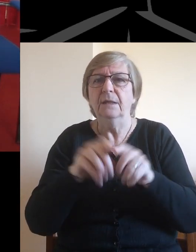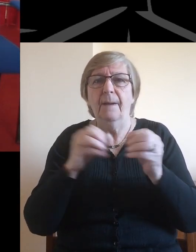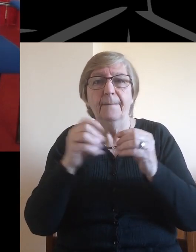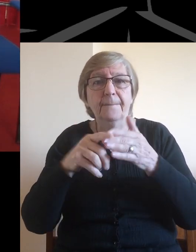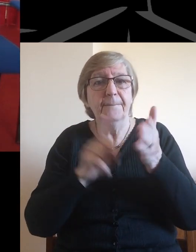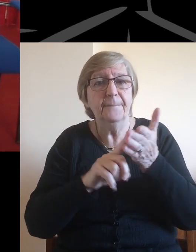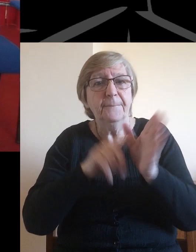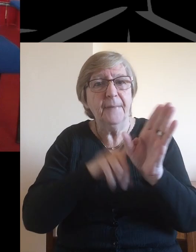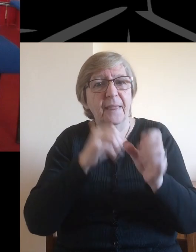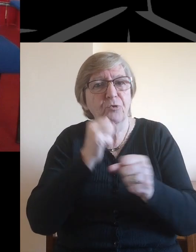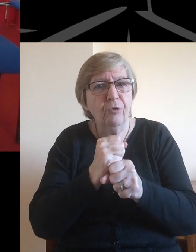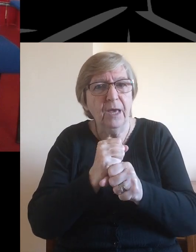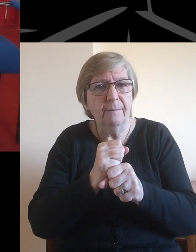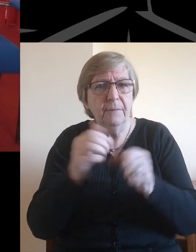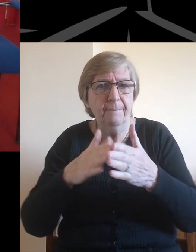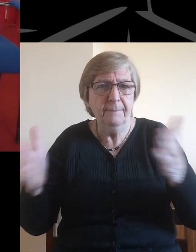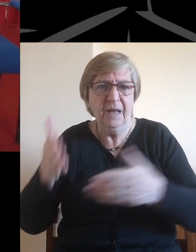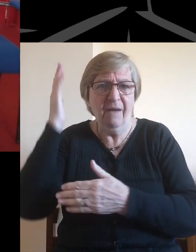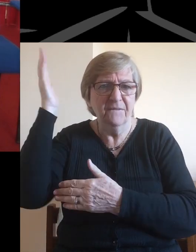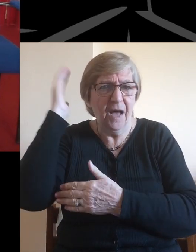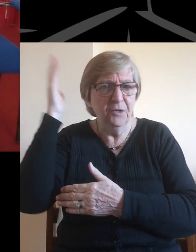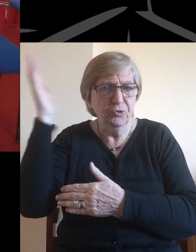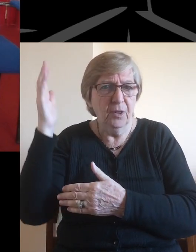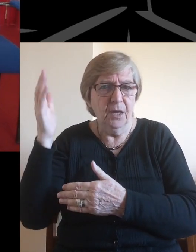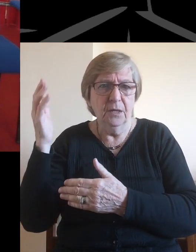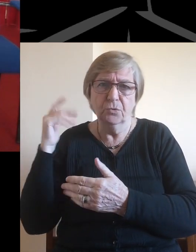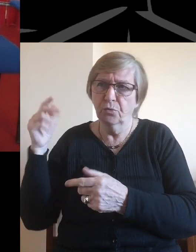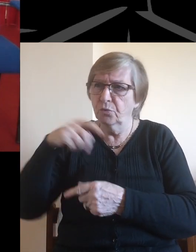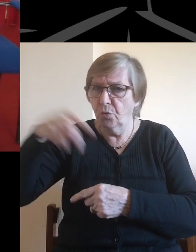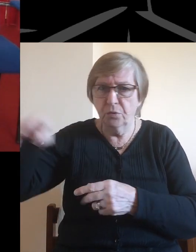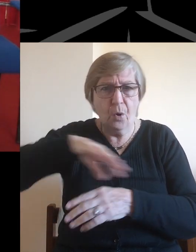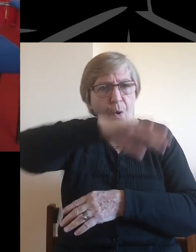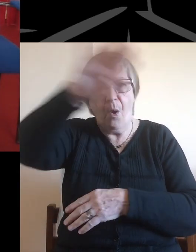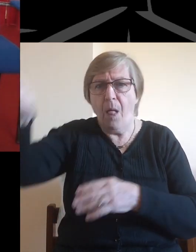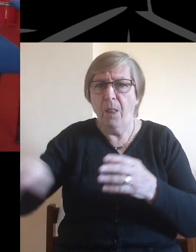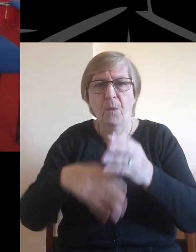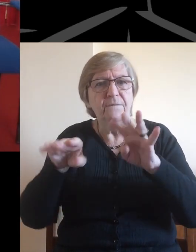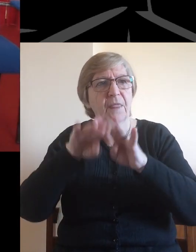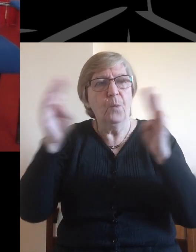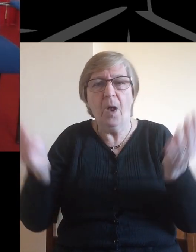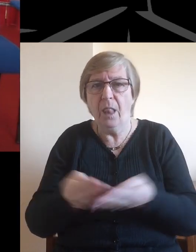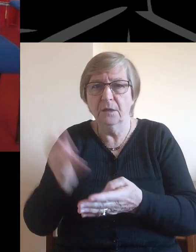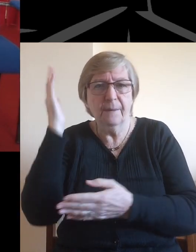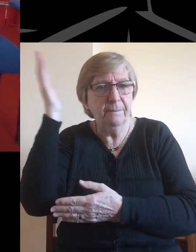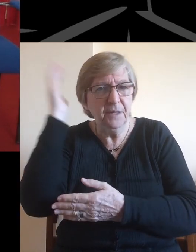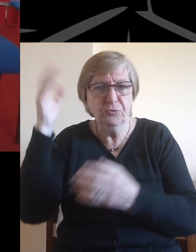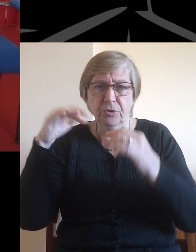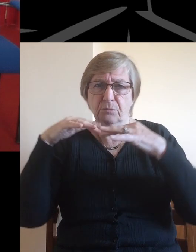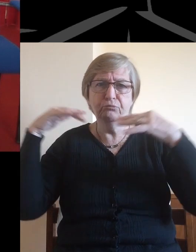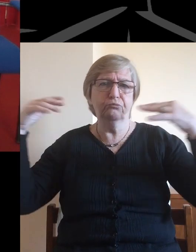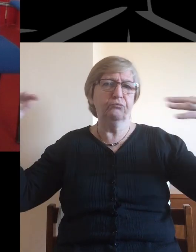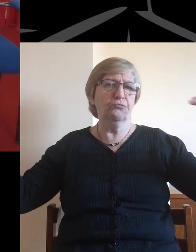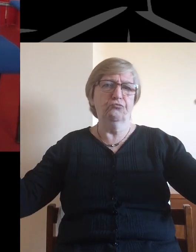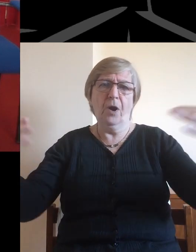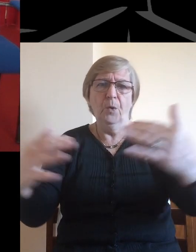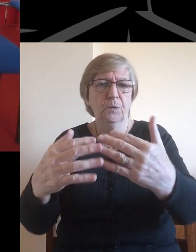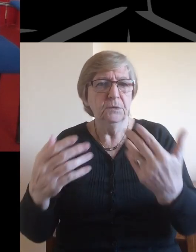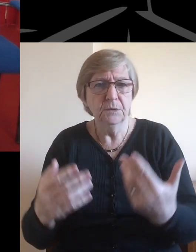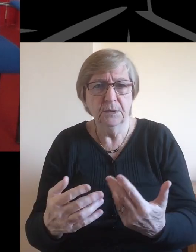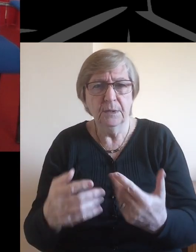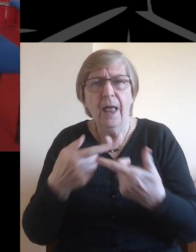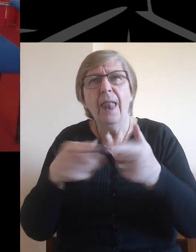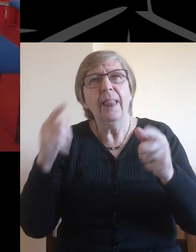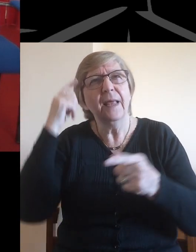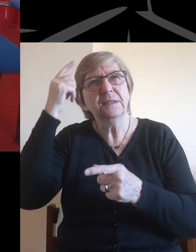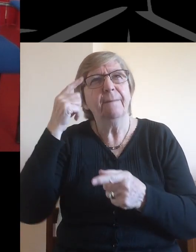whoever, some evangelist who is willing to go right across the world, who preaches to crowds. And